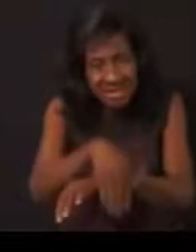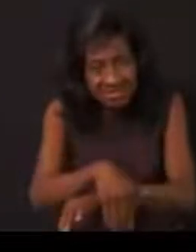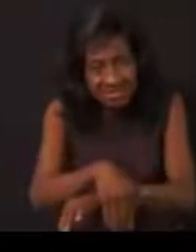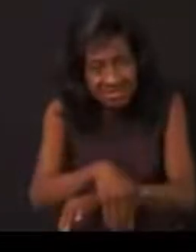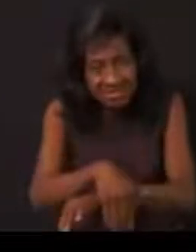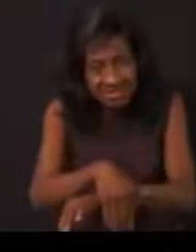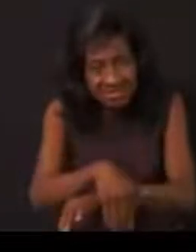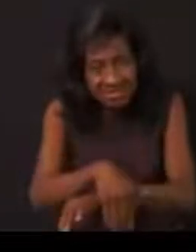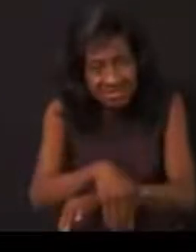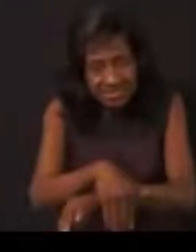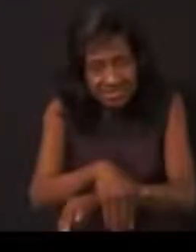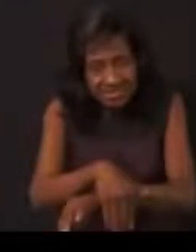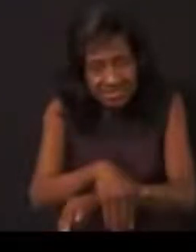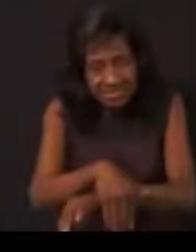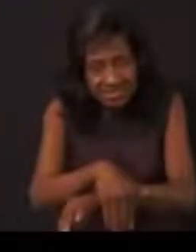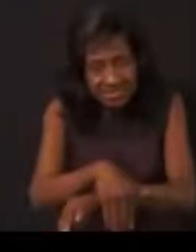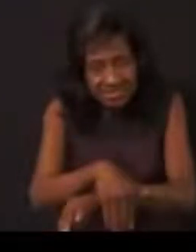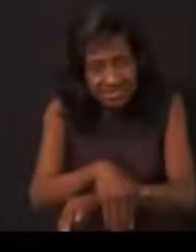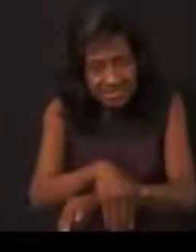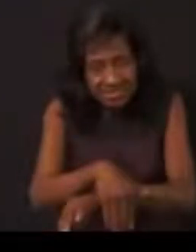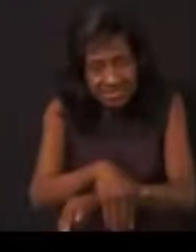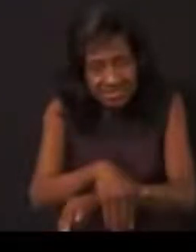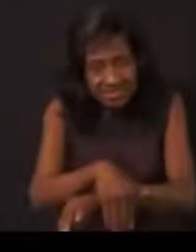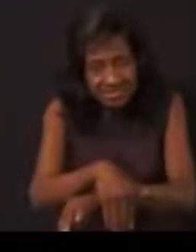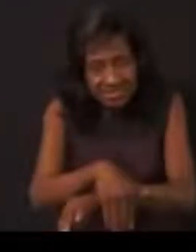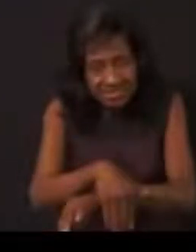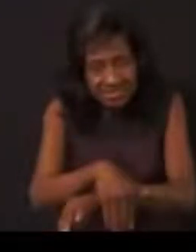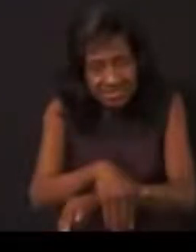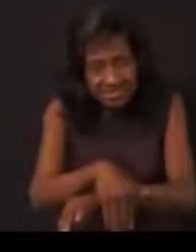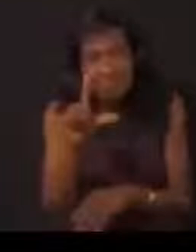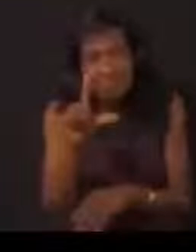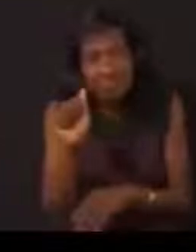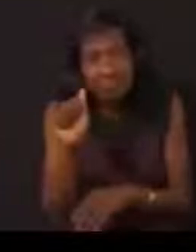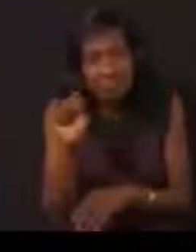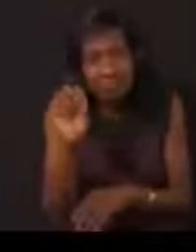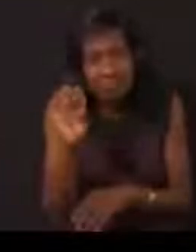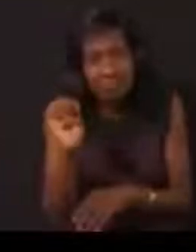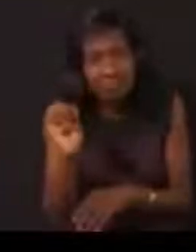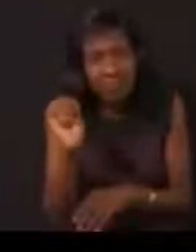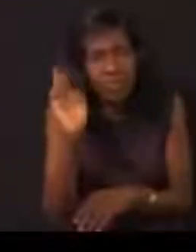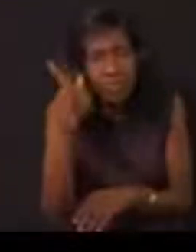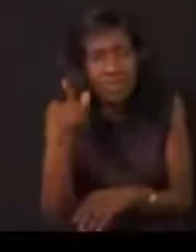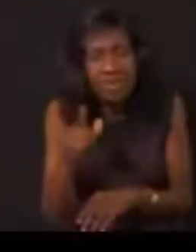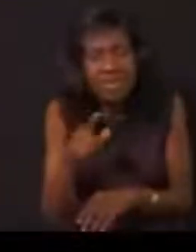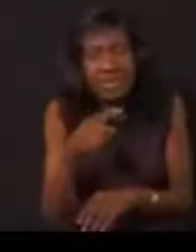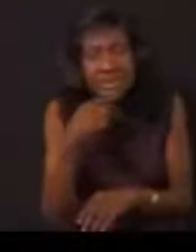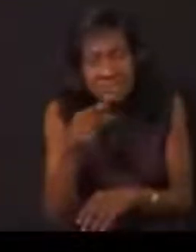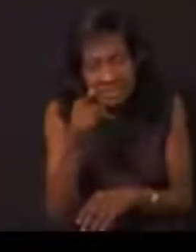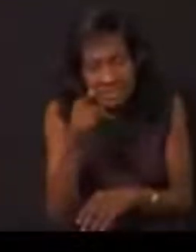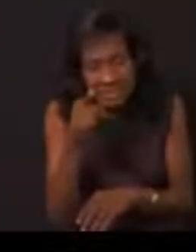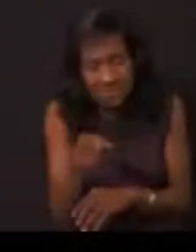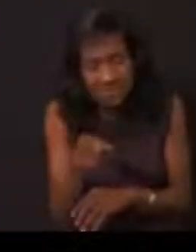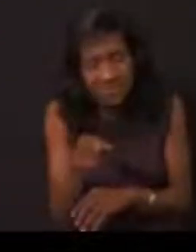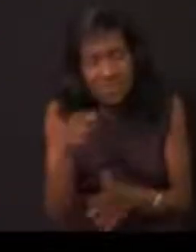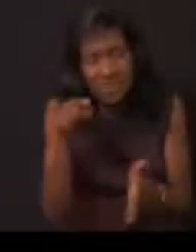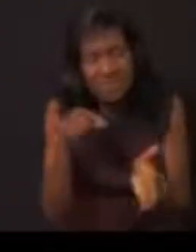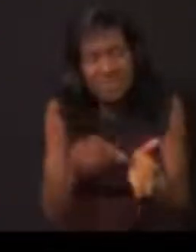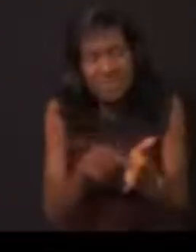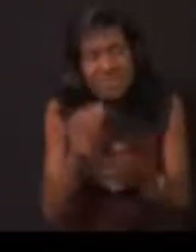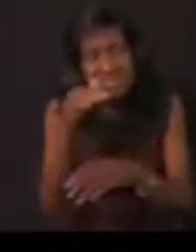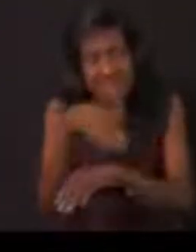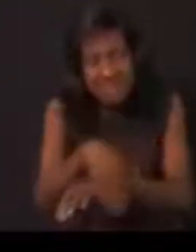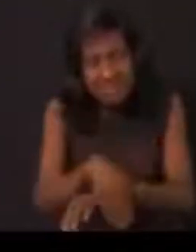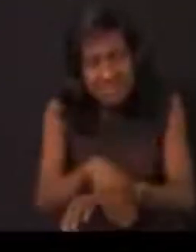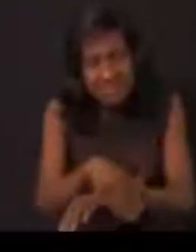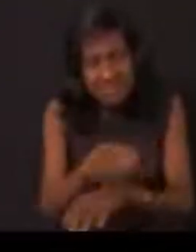A press release will be issued at that point, so this afternoon, which sets out